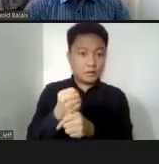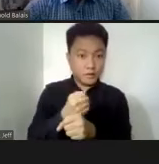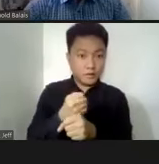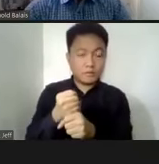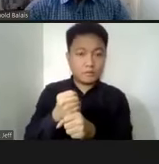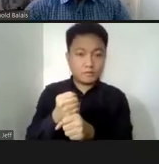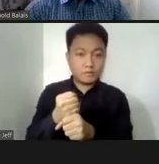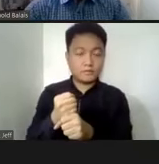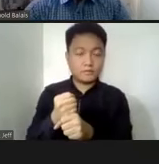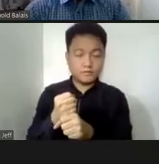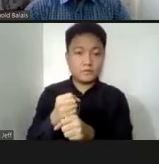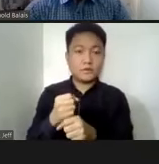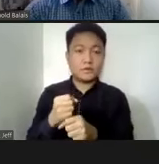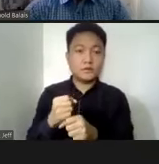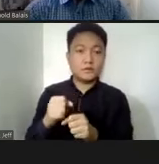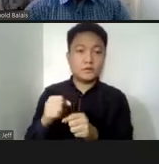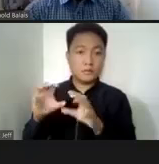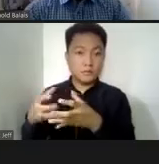geographical